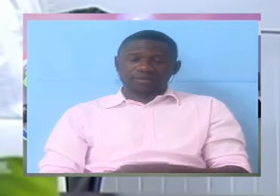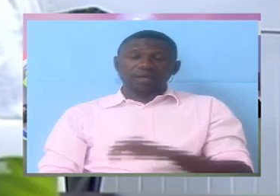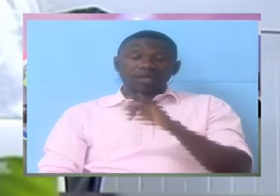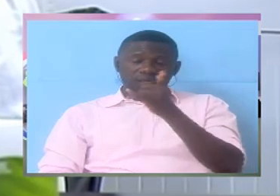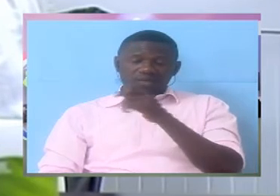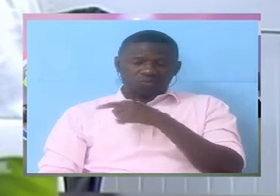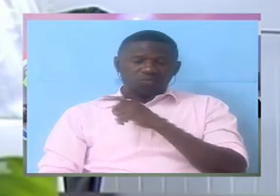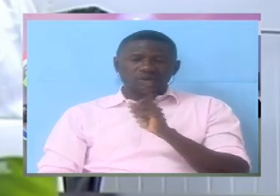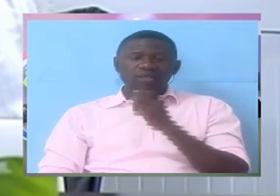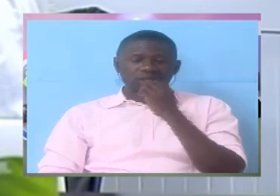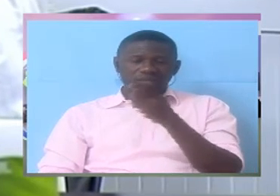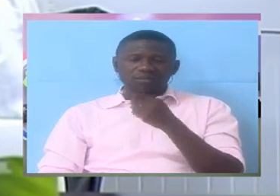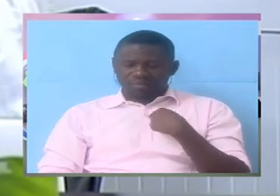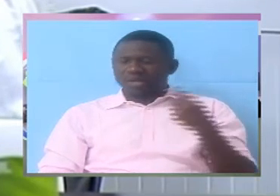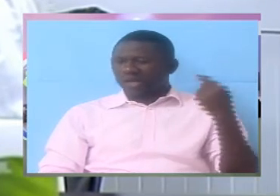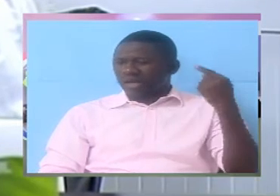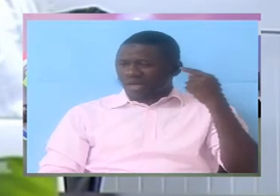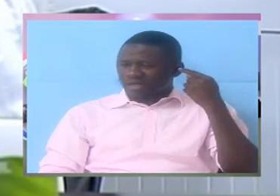saying.